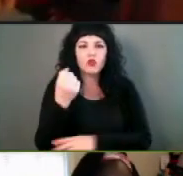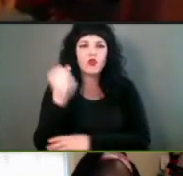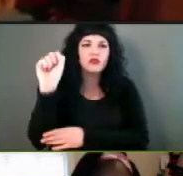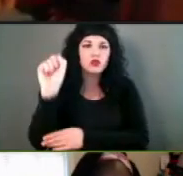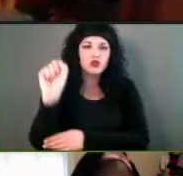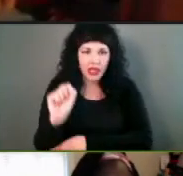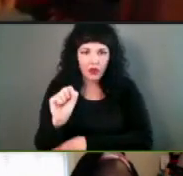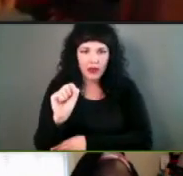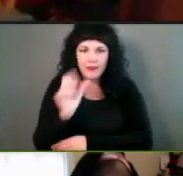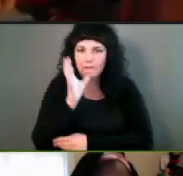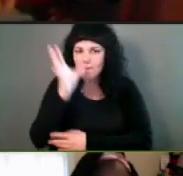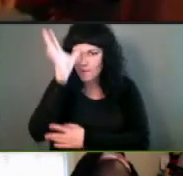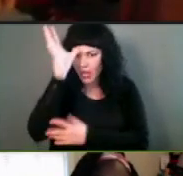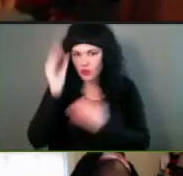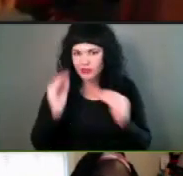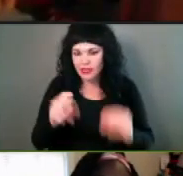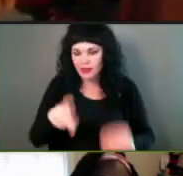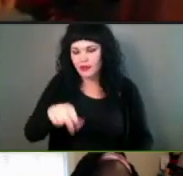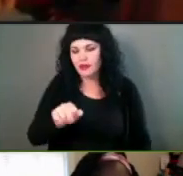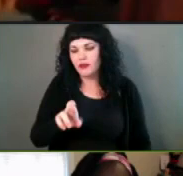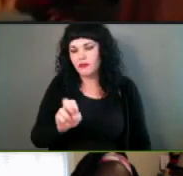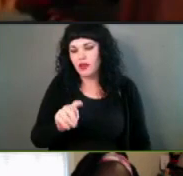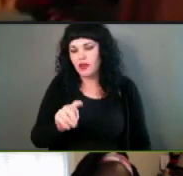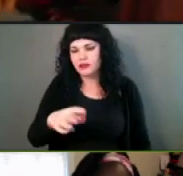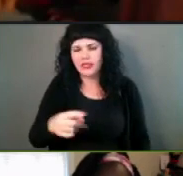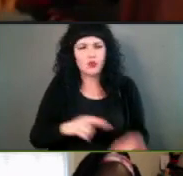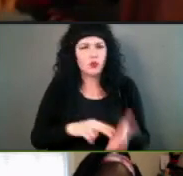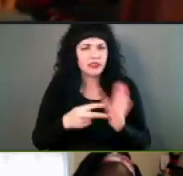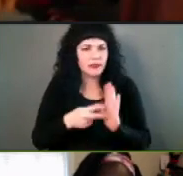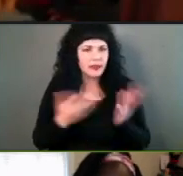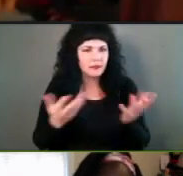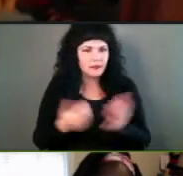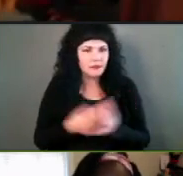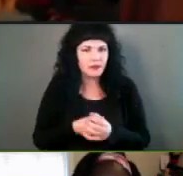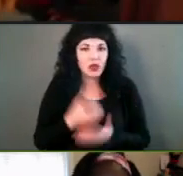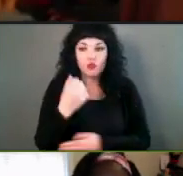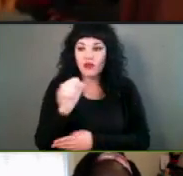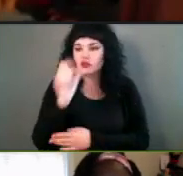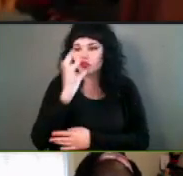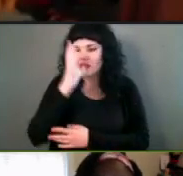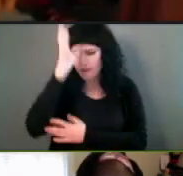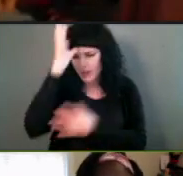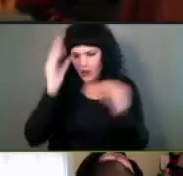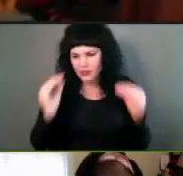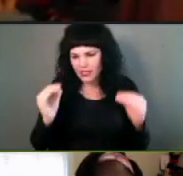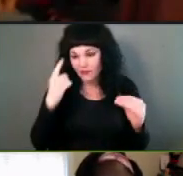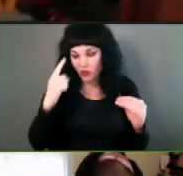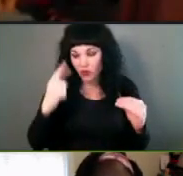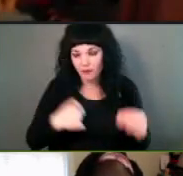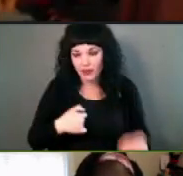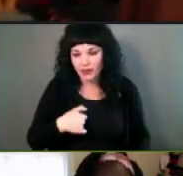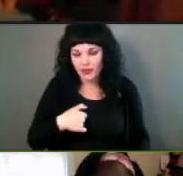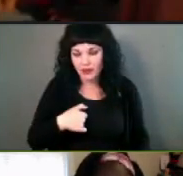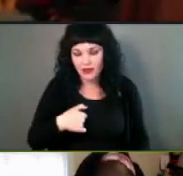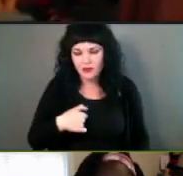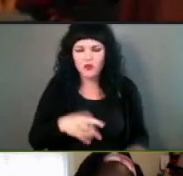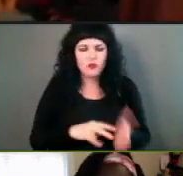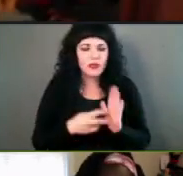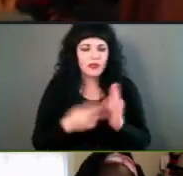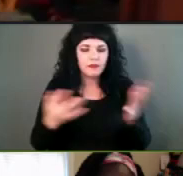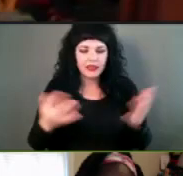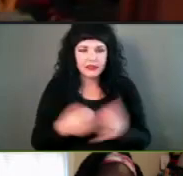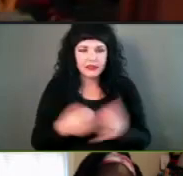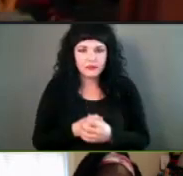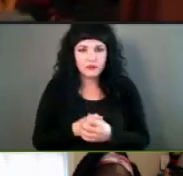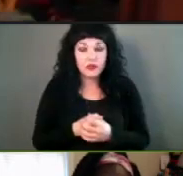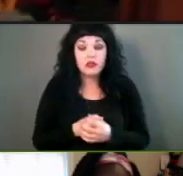like now. Revolutionary parenting for me means not only providing children with the space to be free